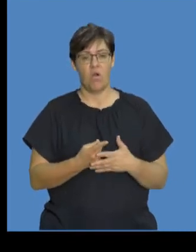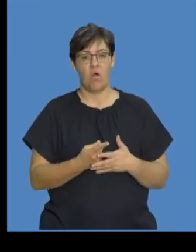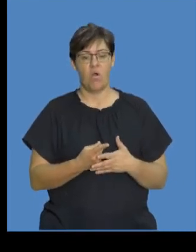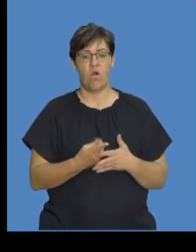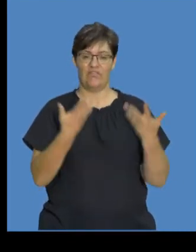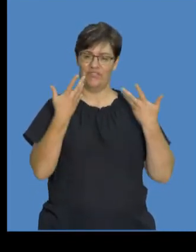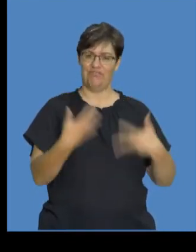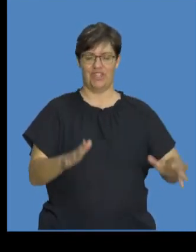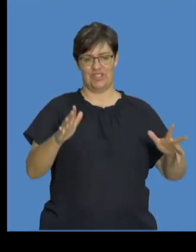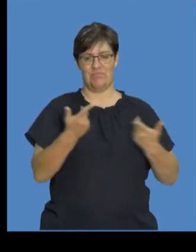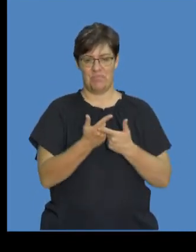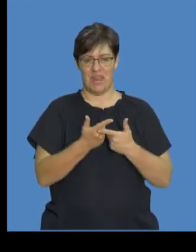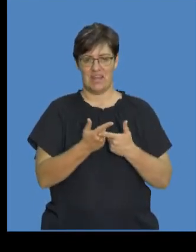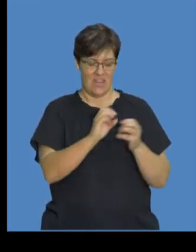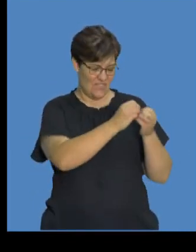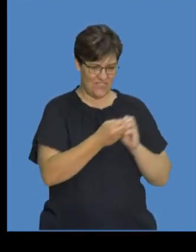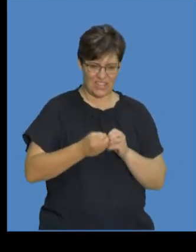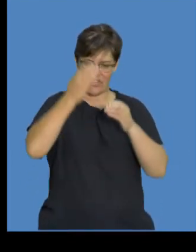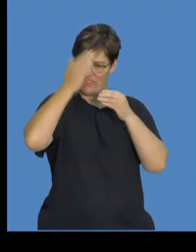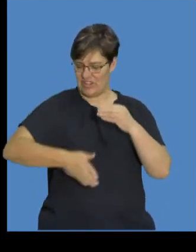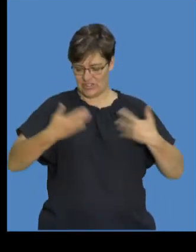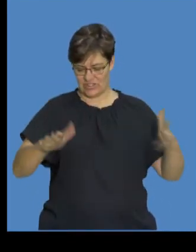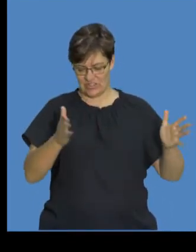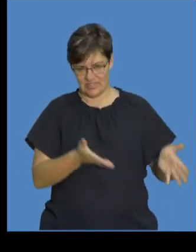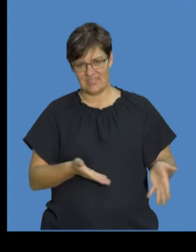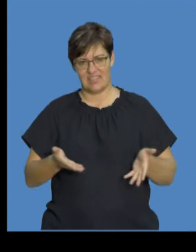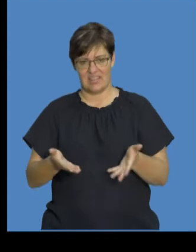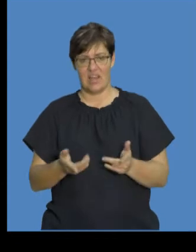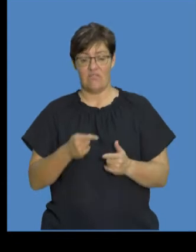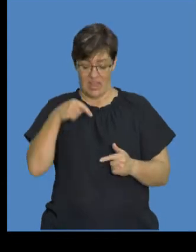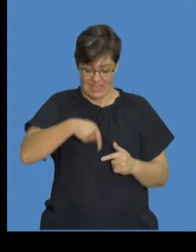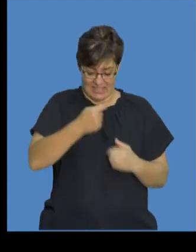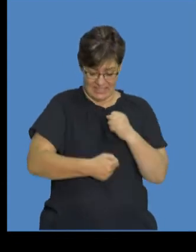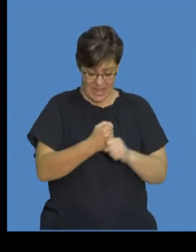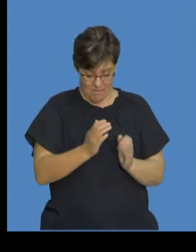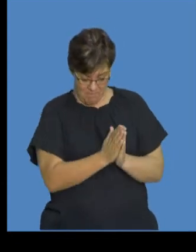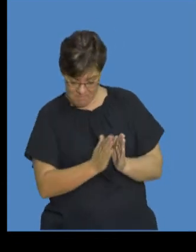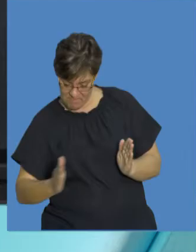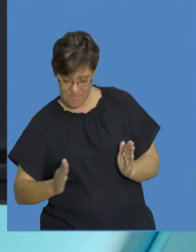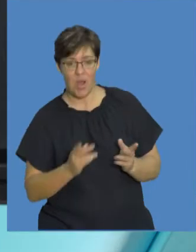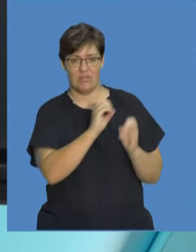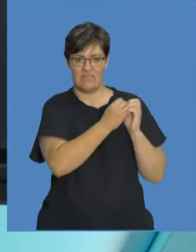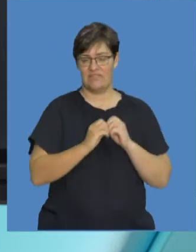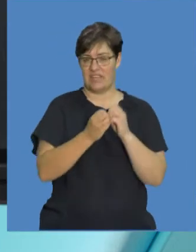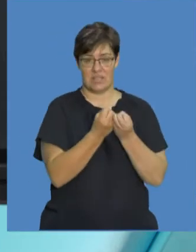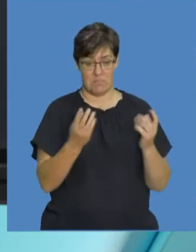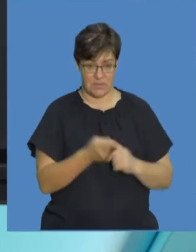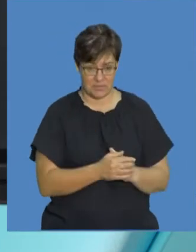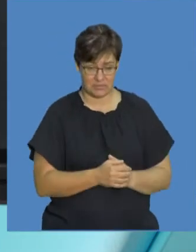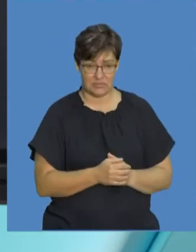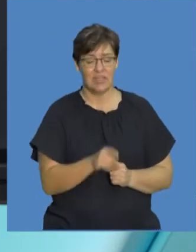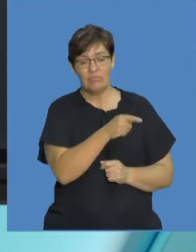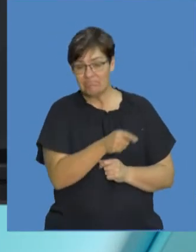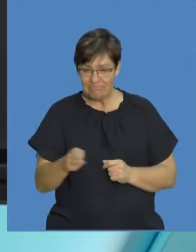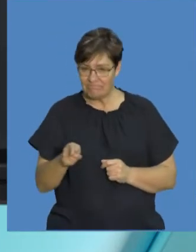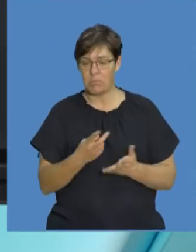goods would be the completed items that you produced during this period. Okay, so finished goods are